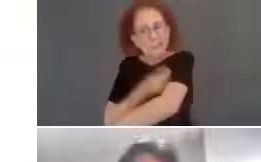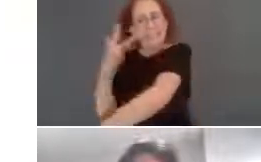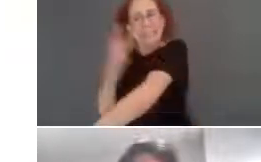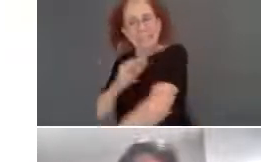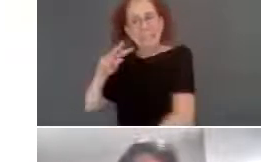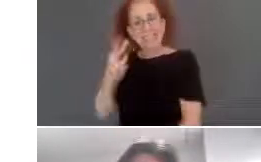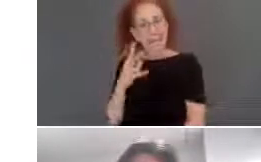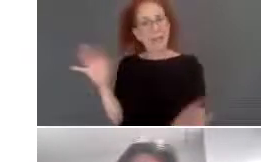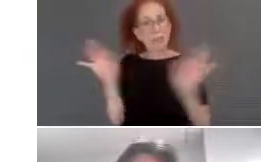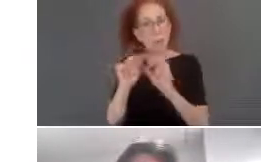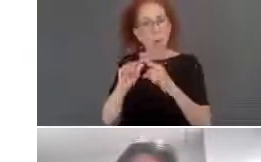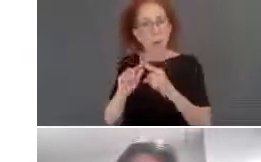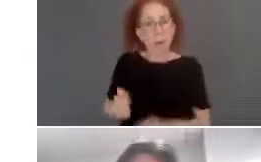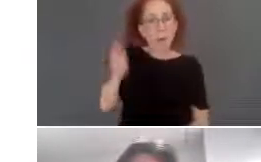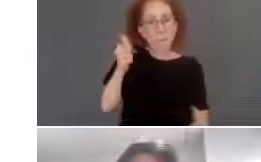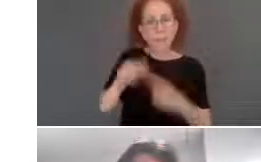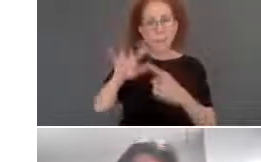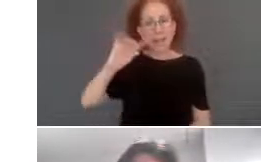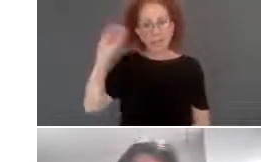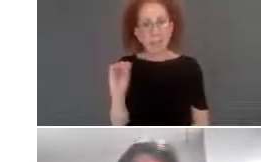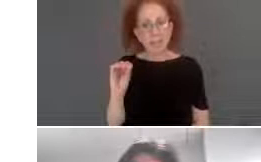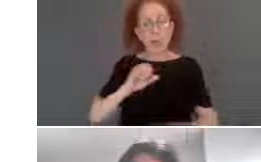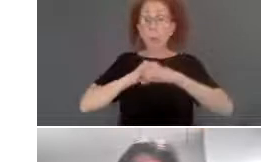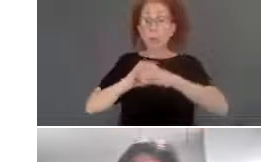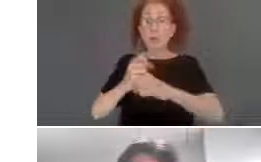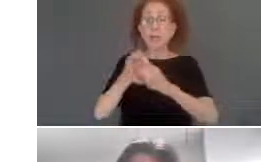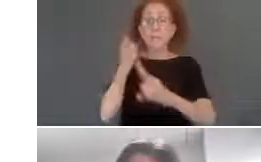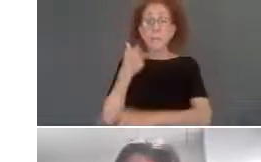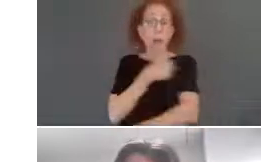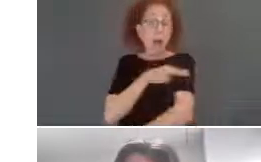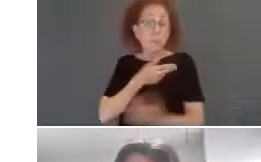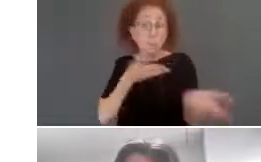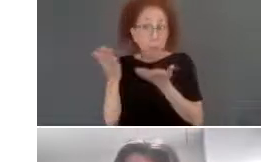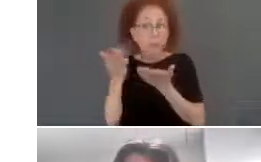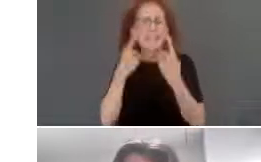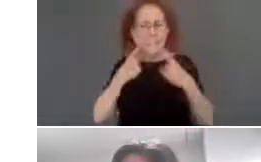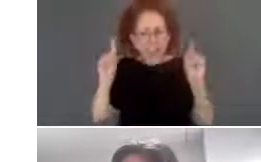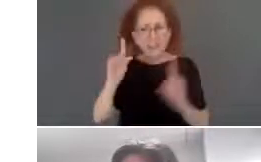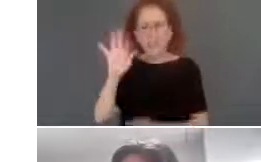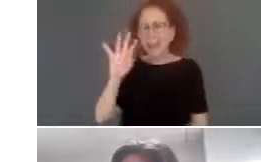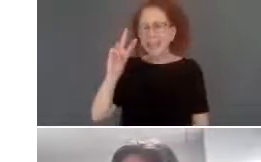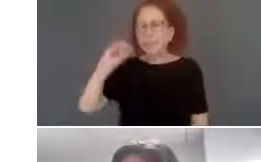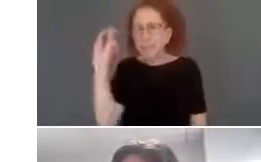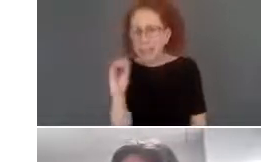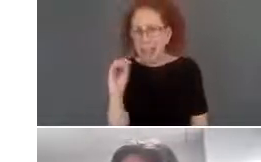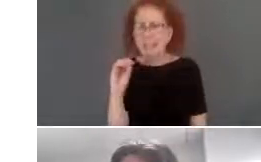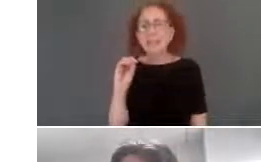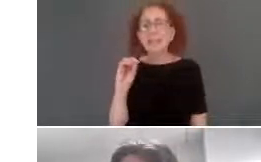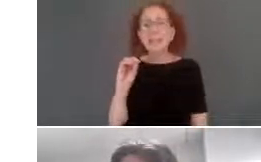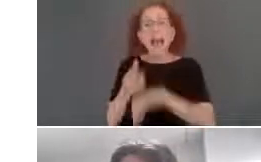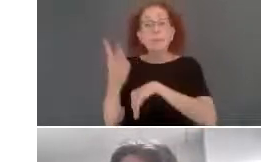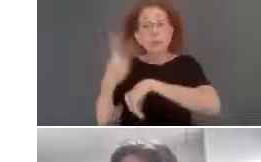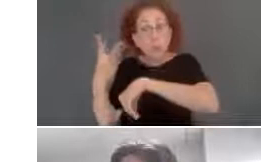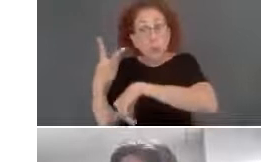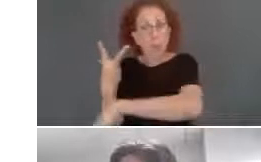getting a 2-dose vaccine. Protection against hospitalization was, again, really effective, 96% after 2